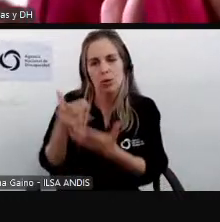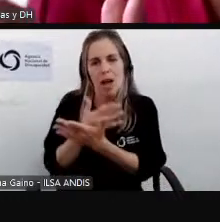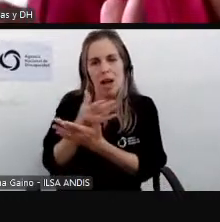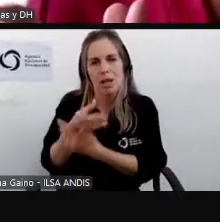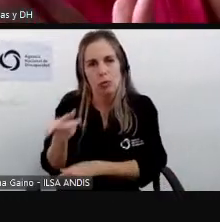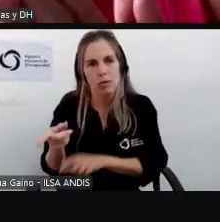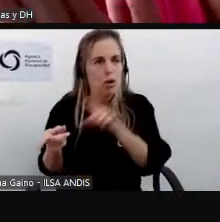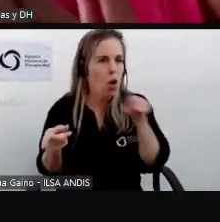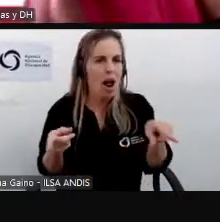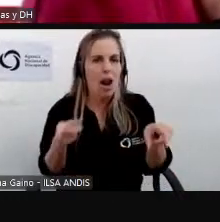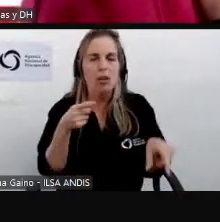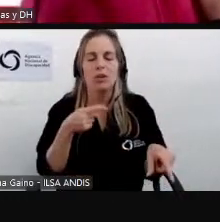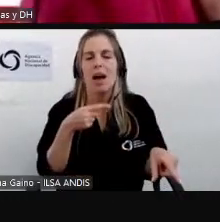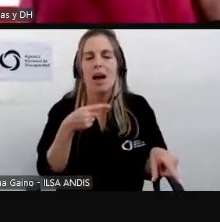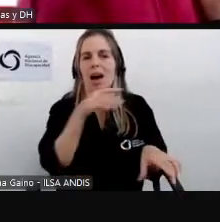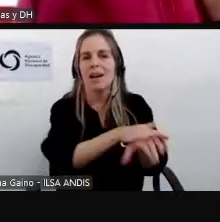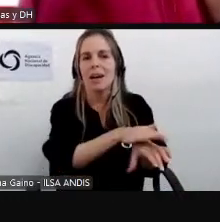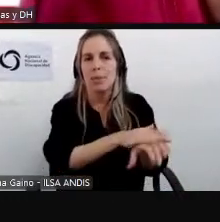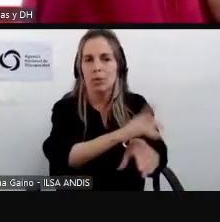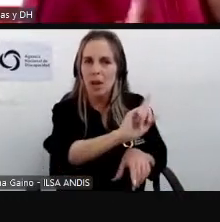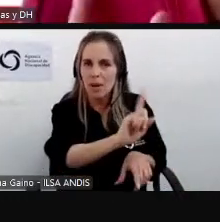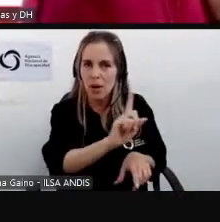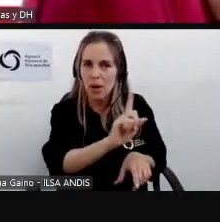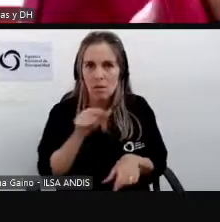positions. In general, they